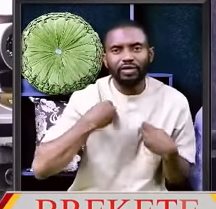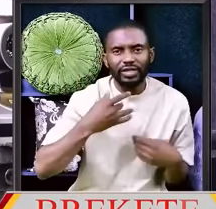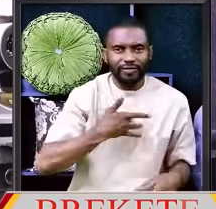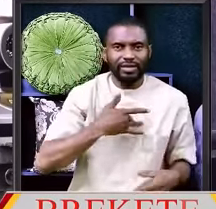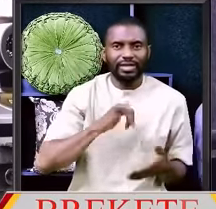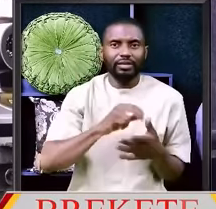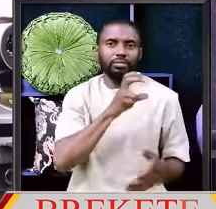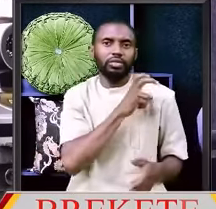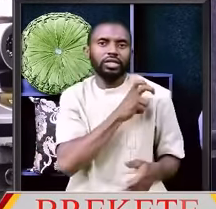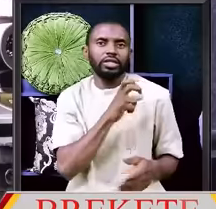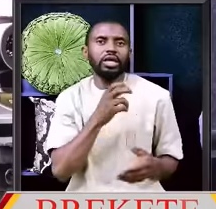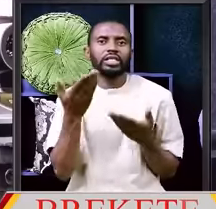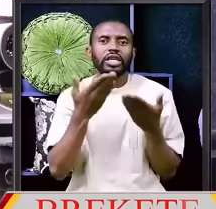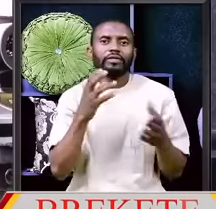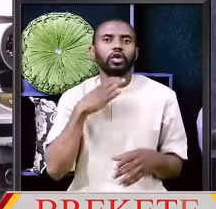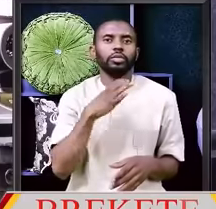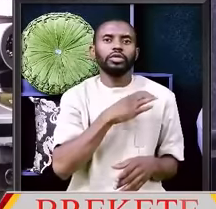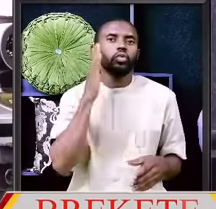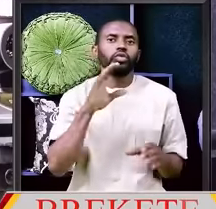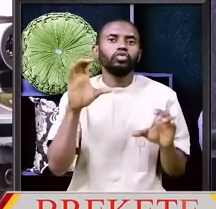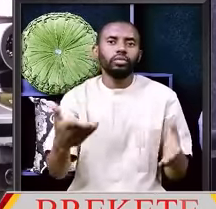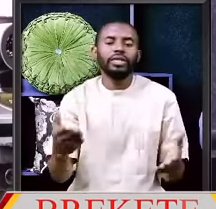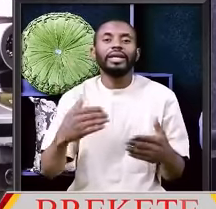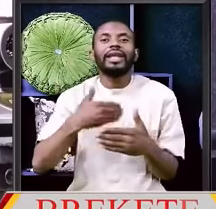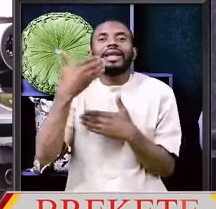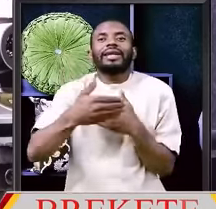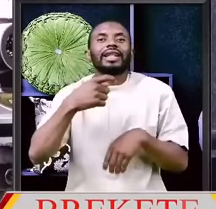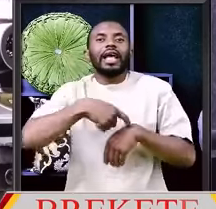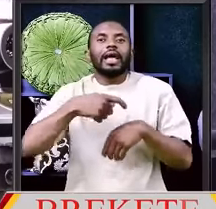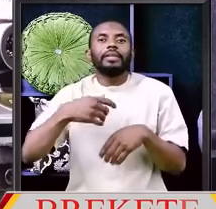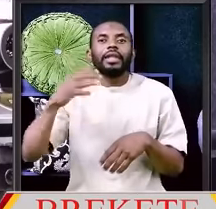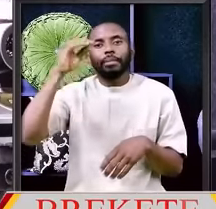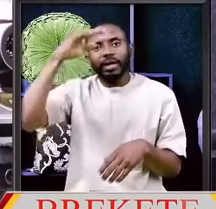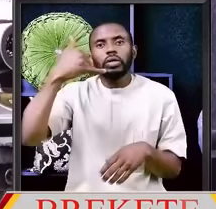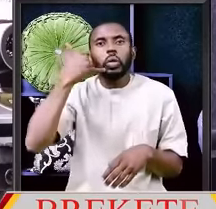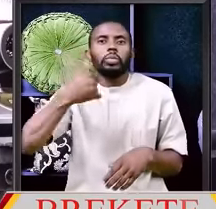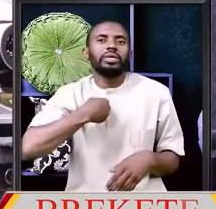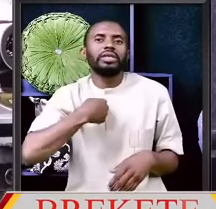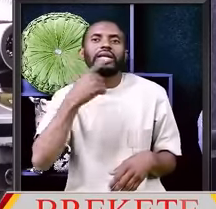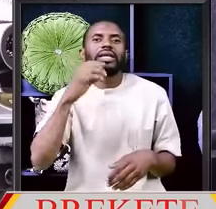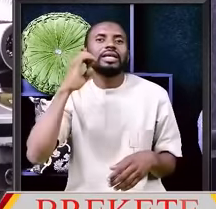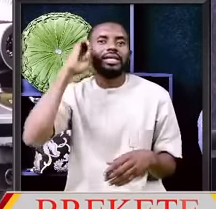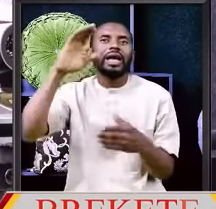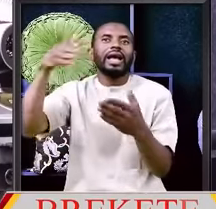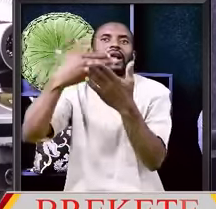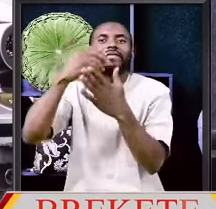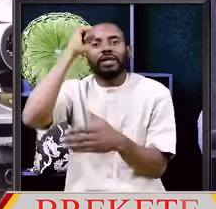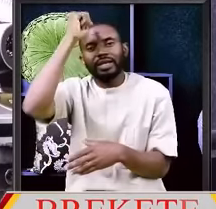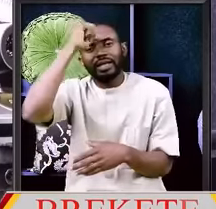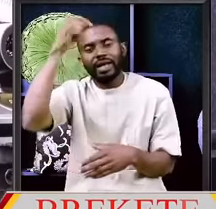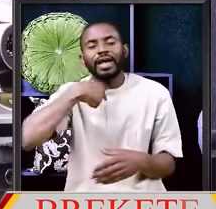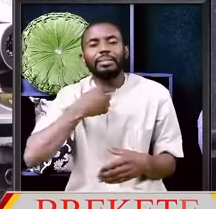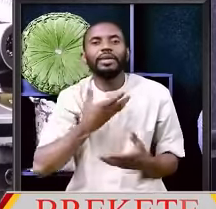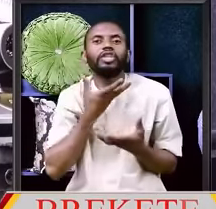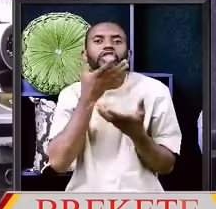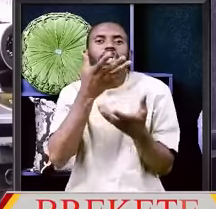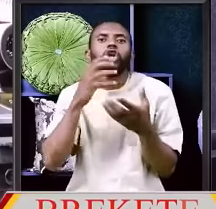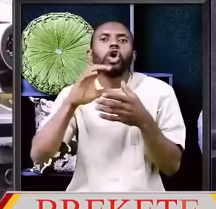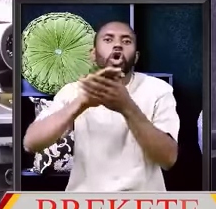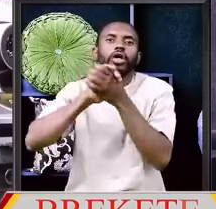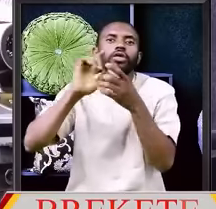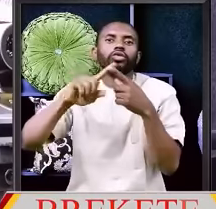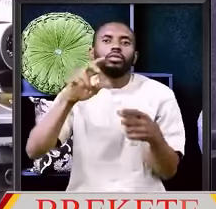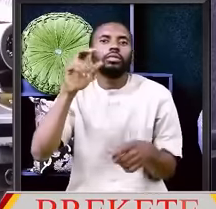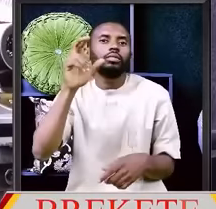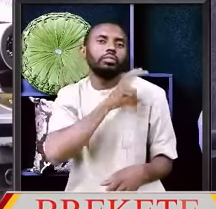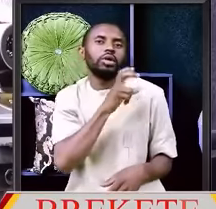something. The next time where the man called me, he say he dey India. I begin shout congratulations to Police Service Commission. I no know say they no do anything.